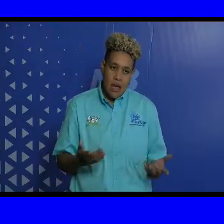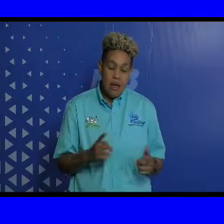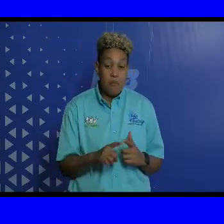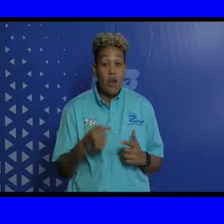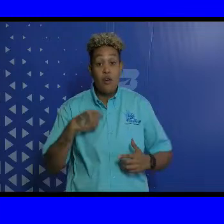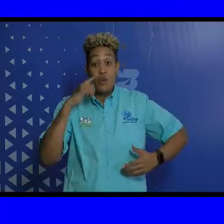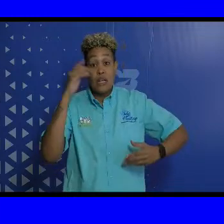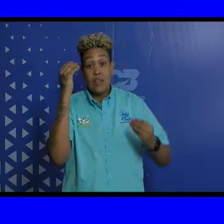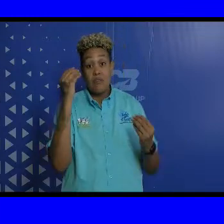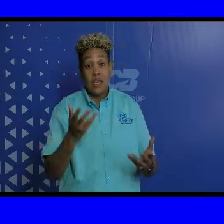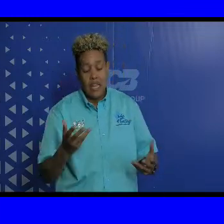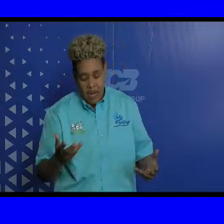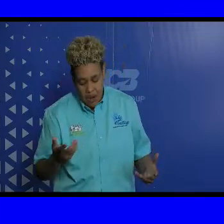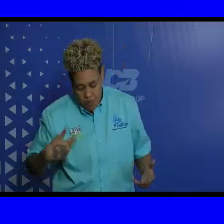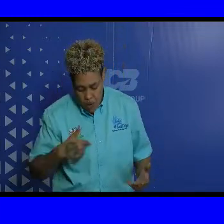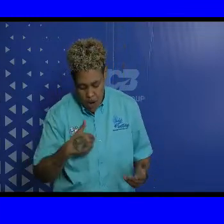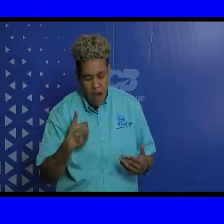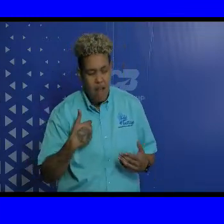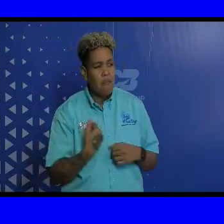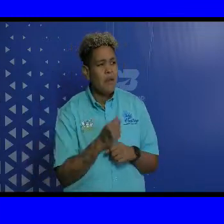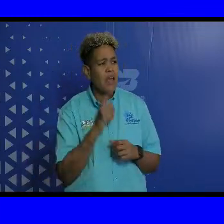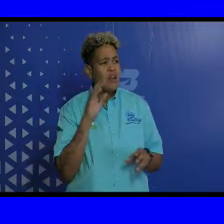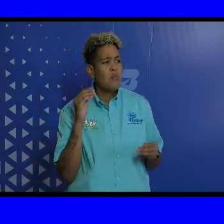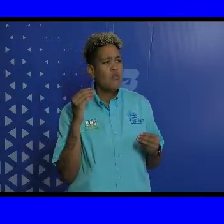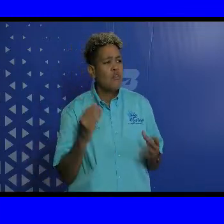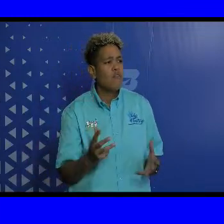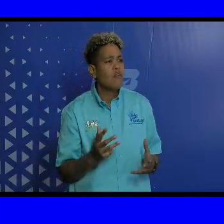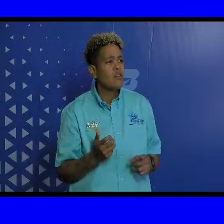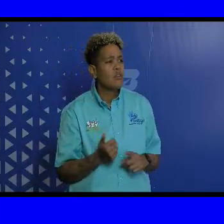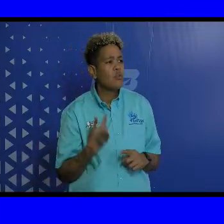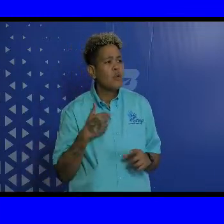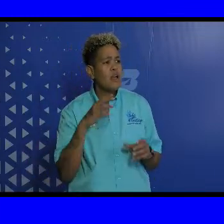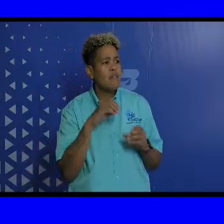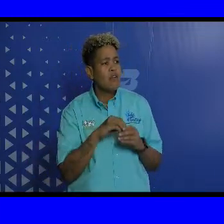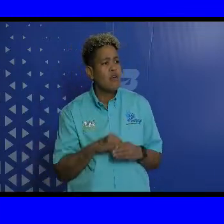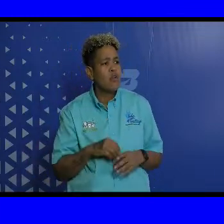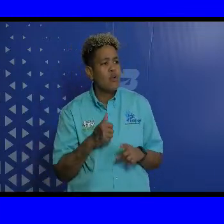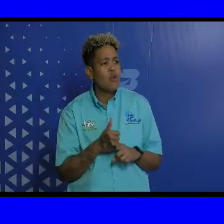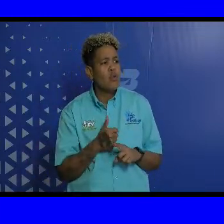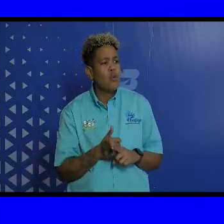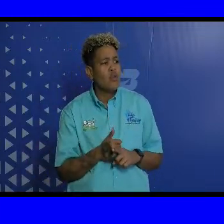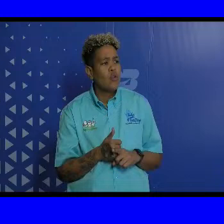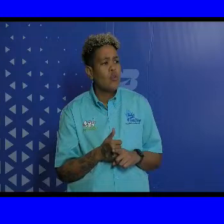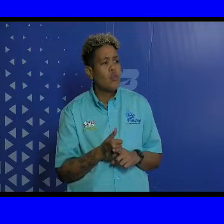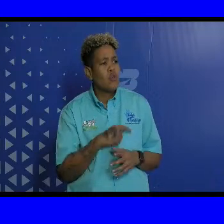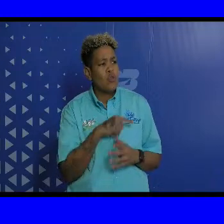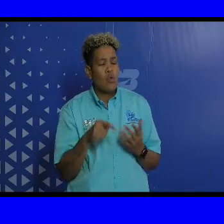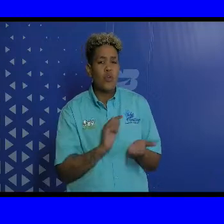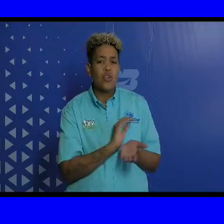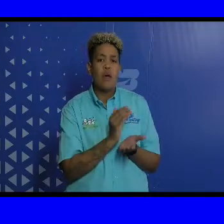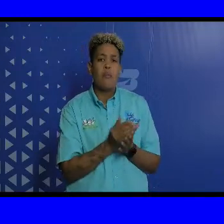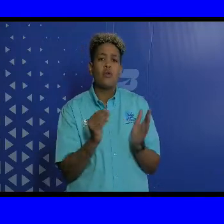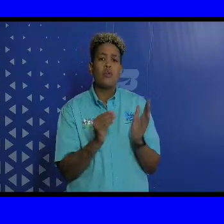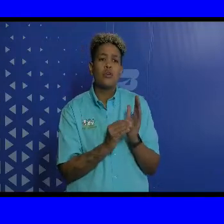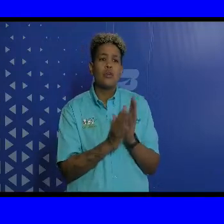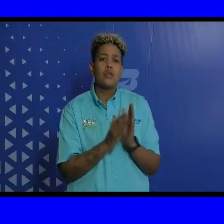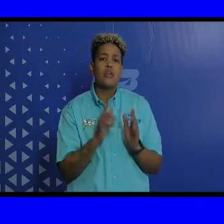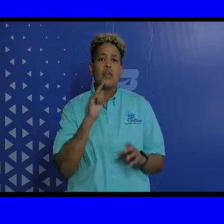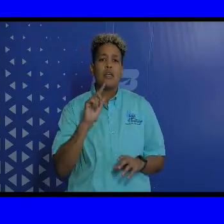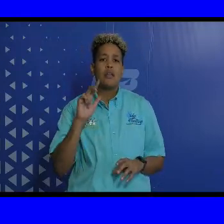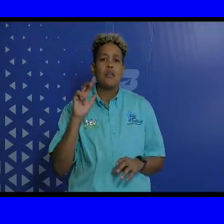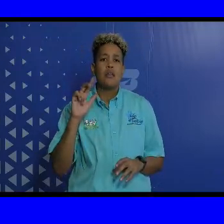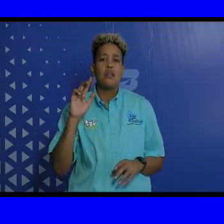as would have indicated, we have made provisions, or we have included those amounts in Q4